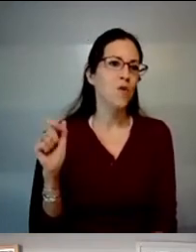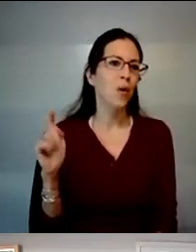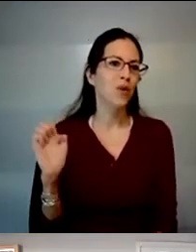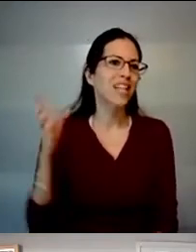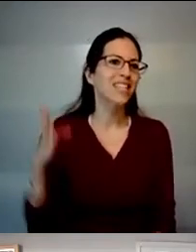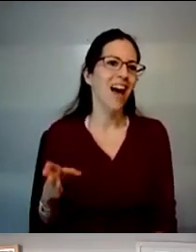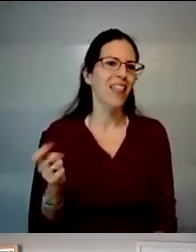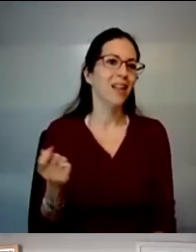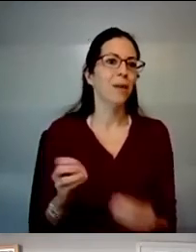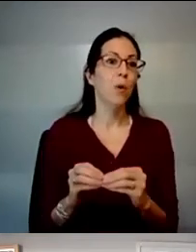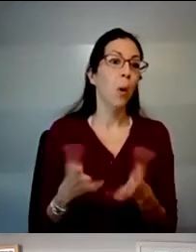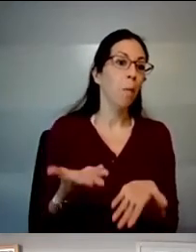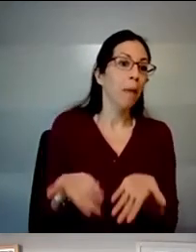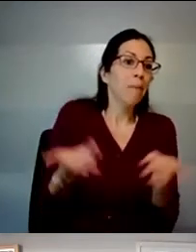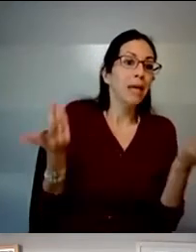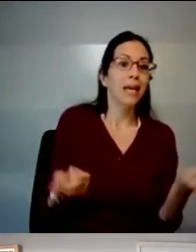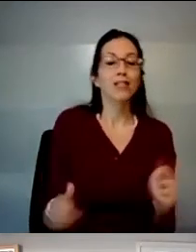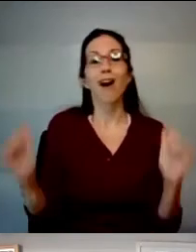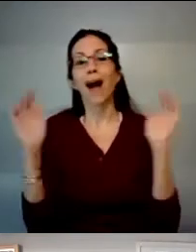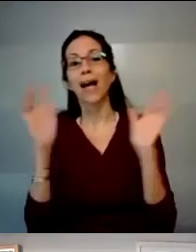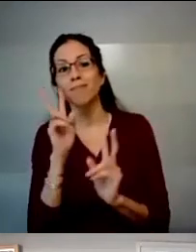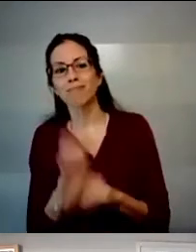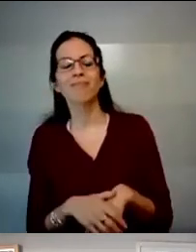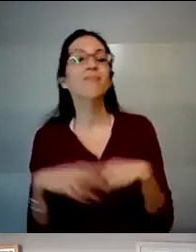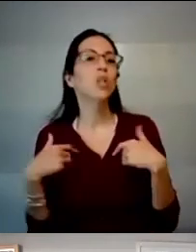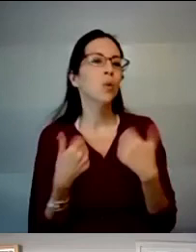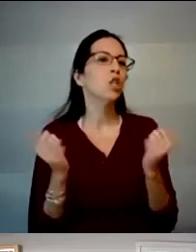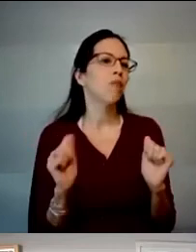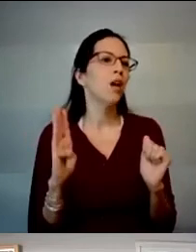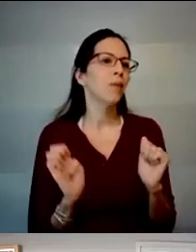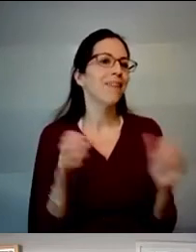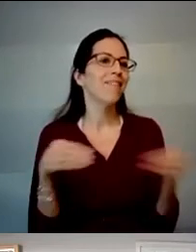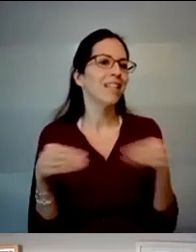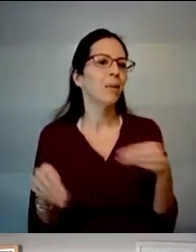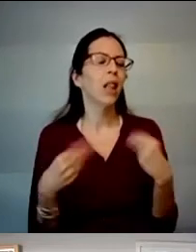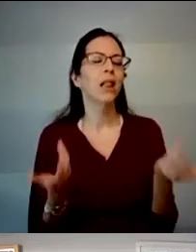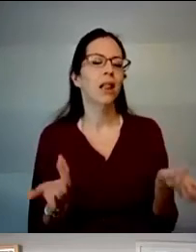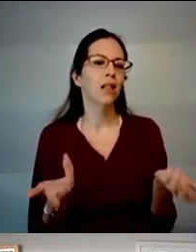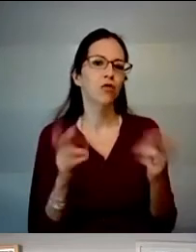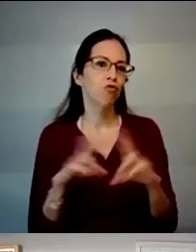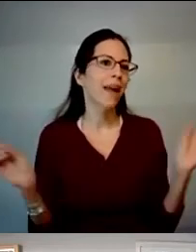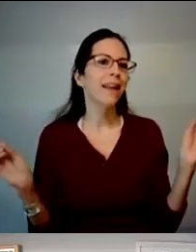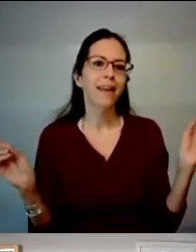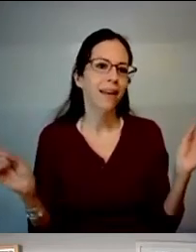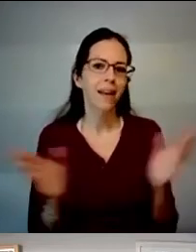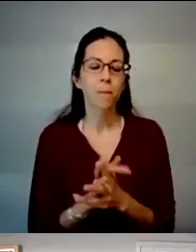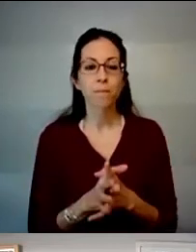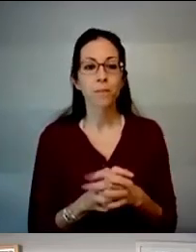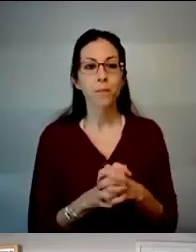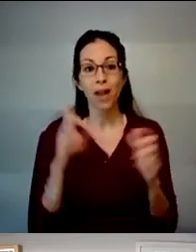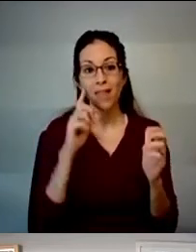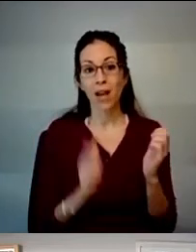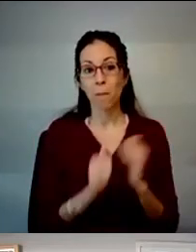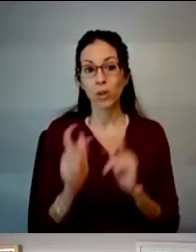this. So yeah, it's just, I would say we're just trying to be as flexible and nimble and as ready to be like, you know, because as I think most people know, you